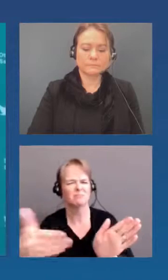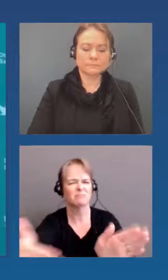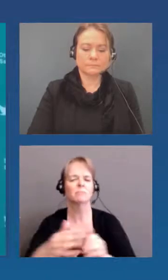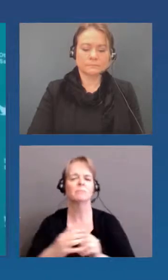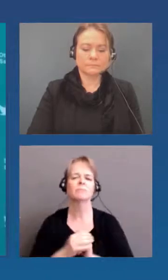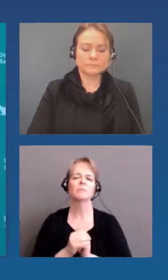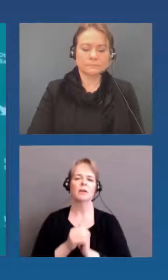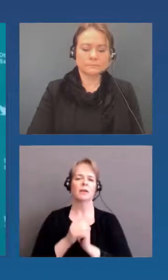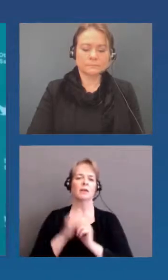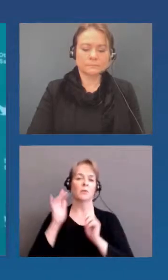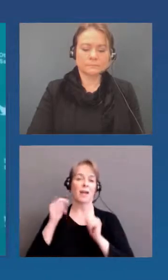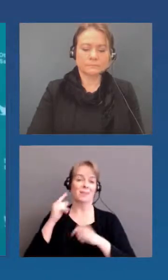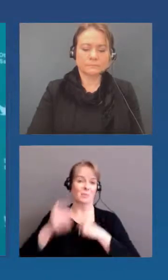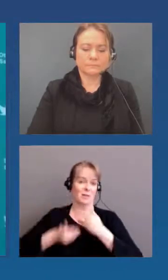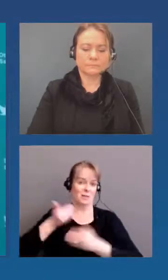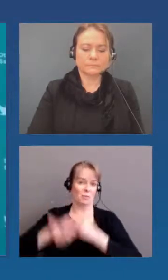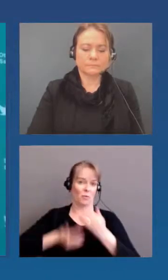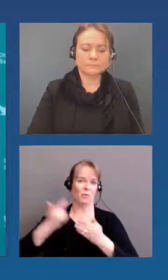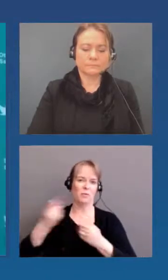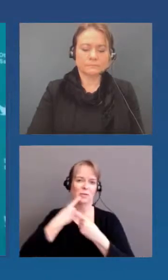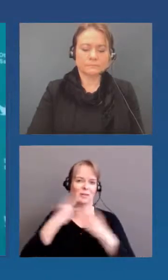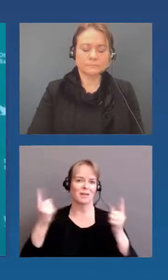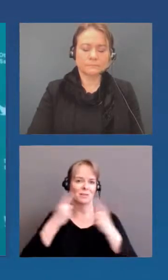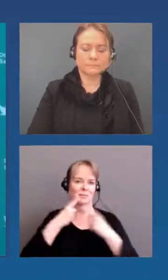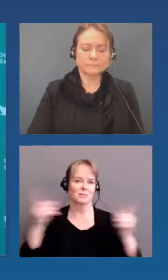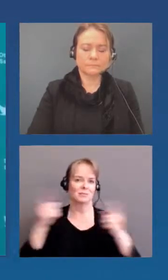we can stand clinics up week by week.